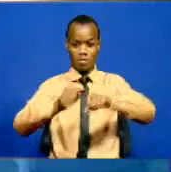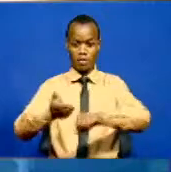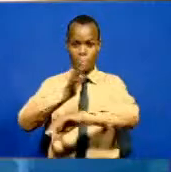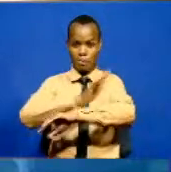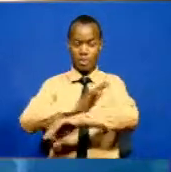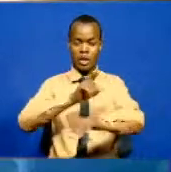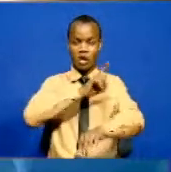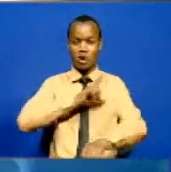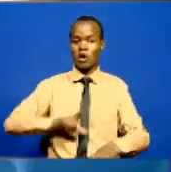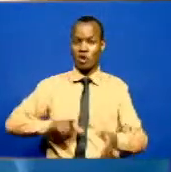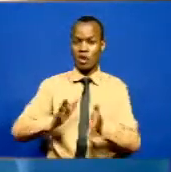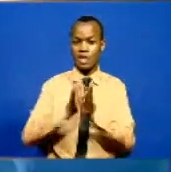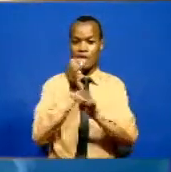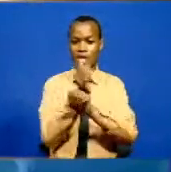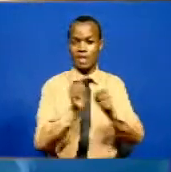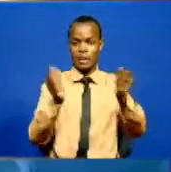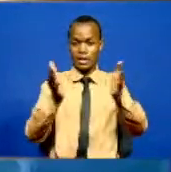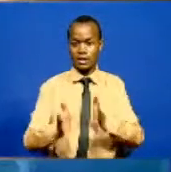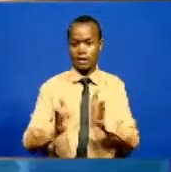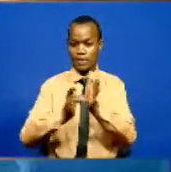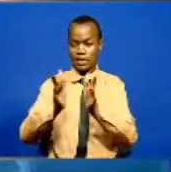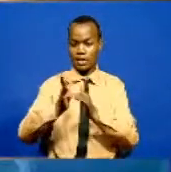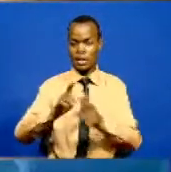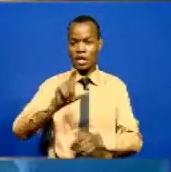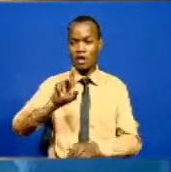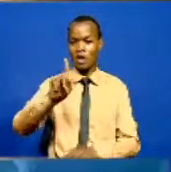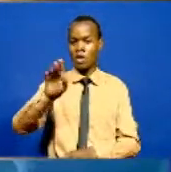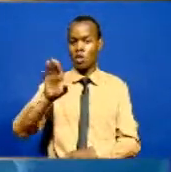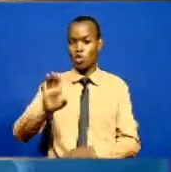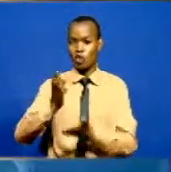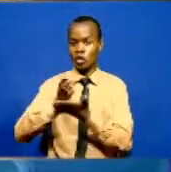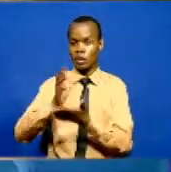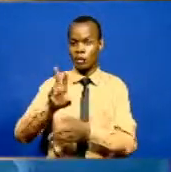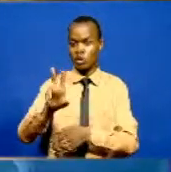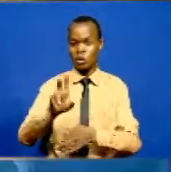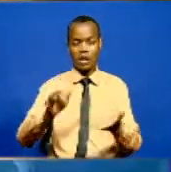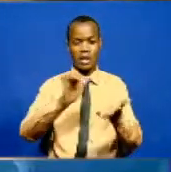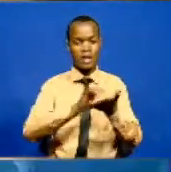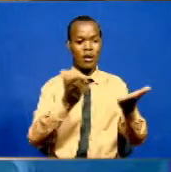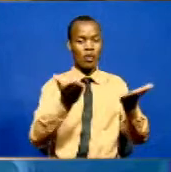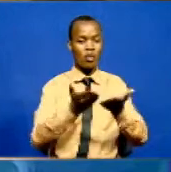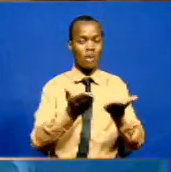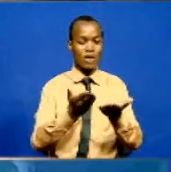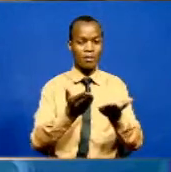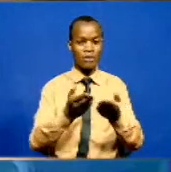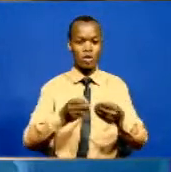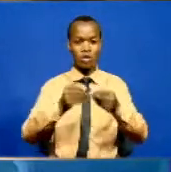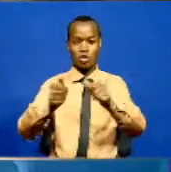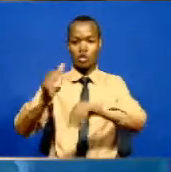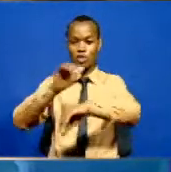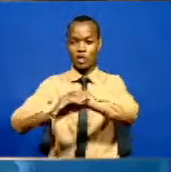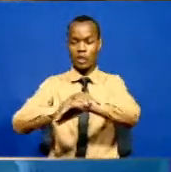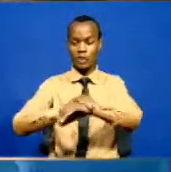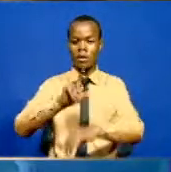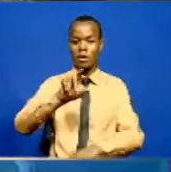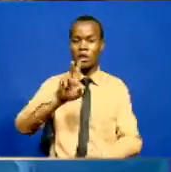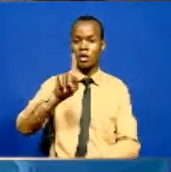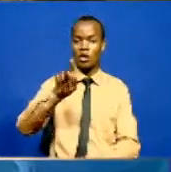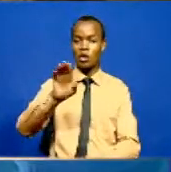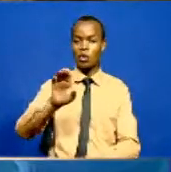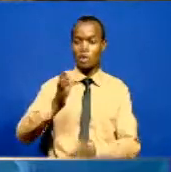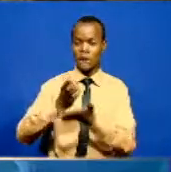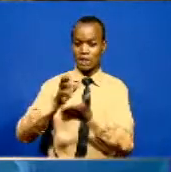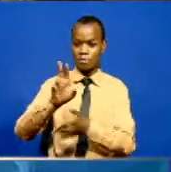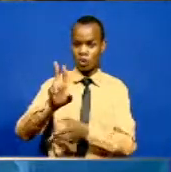our Lord and the Savior Jesus Christ, Luke chapter 2 is where the resolve is coming from. Luke chapter 2, verses 36 to